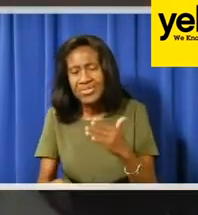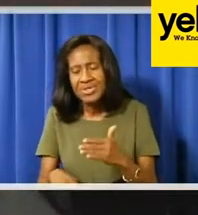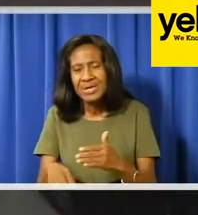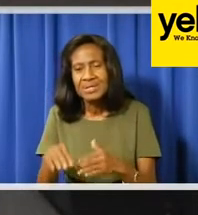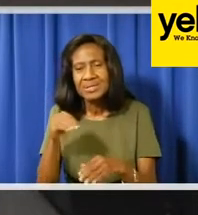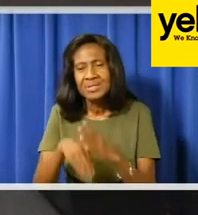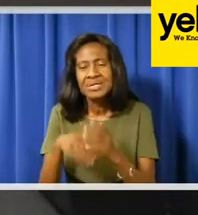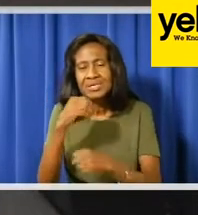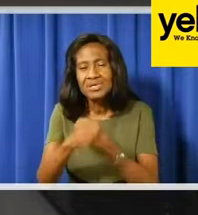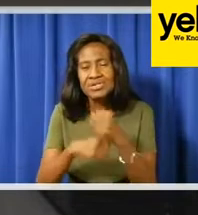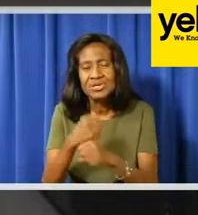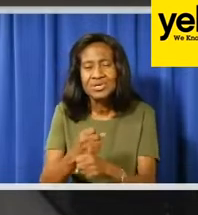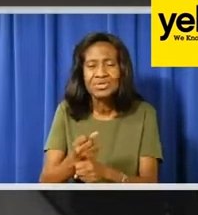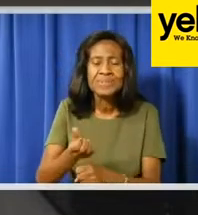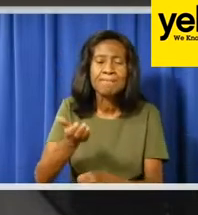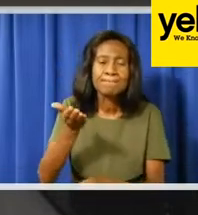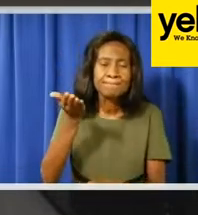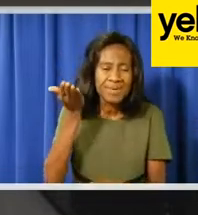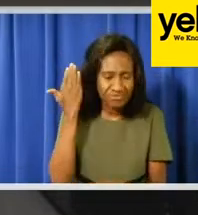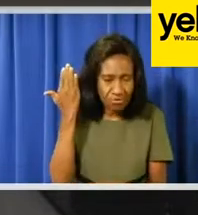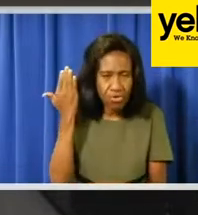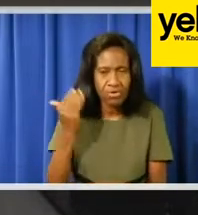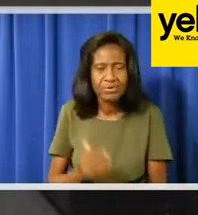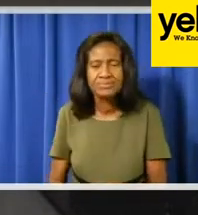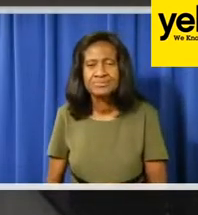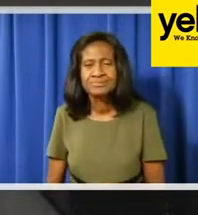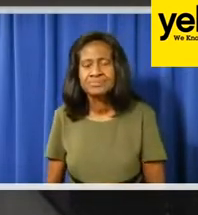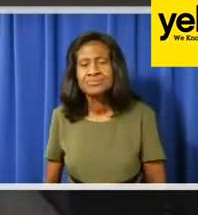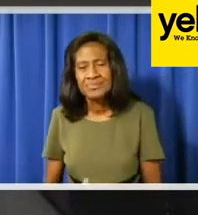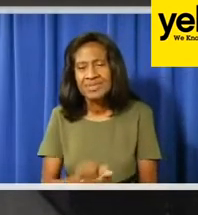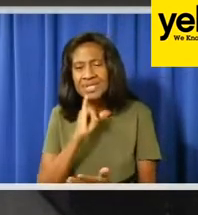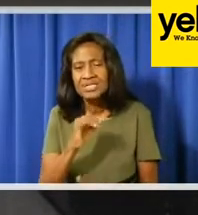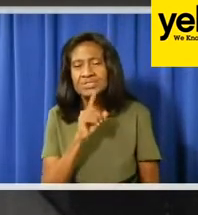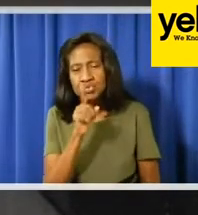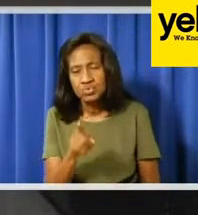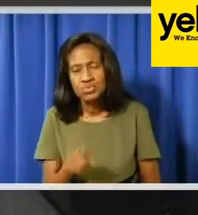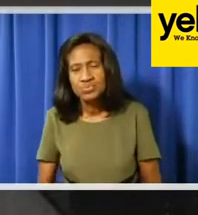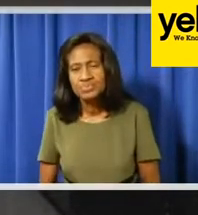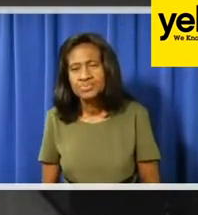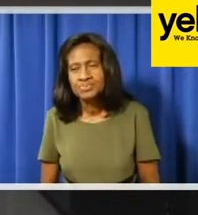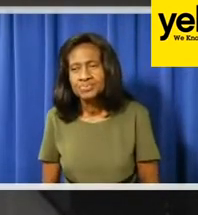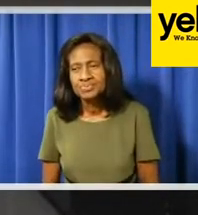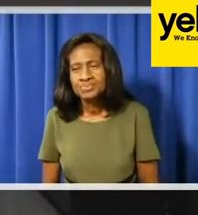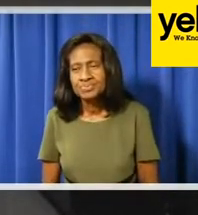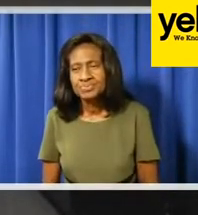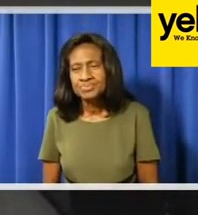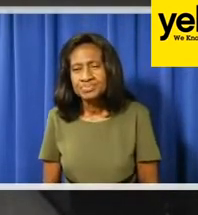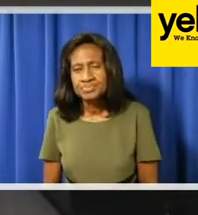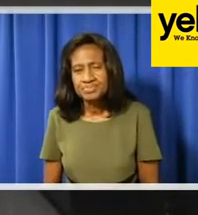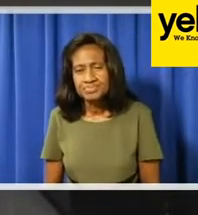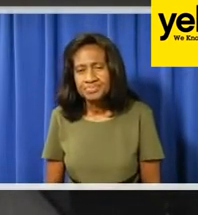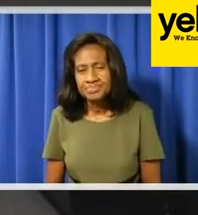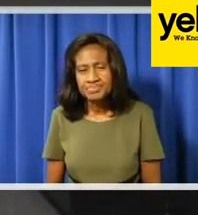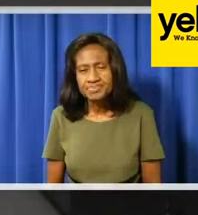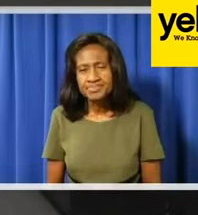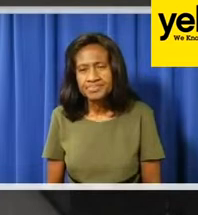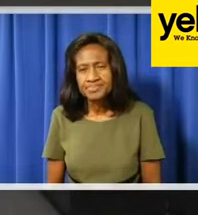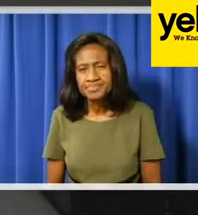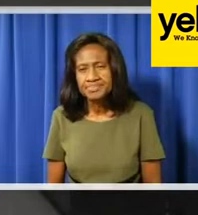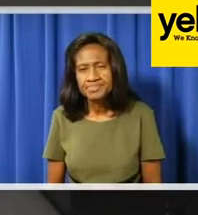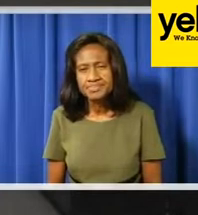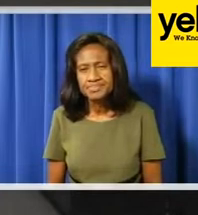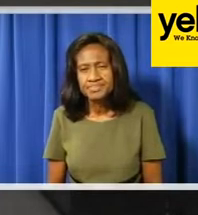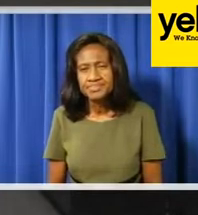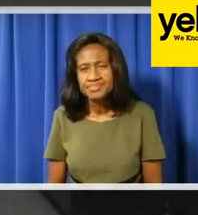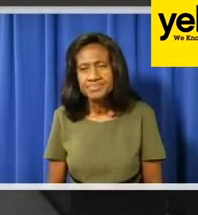Fantastic. As a fact. That's all I've got for you. I'll ask you, I'll send you an email for the percentage figures for